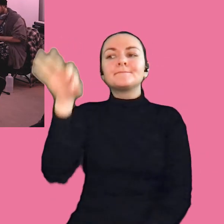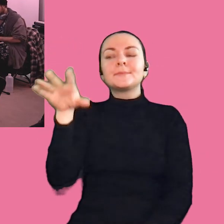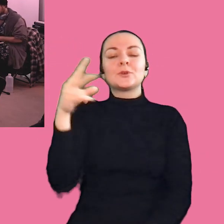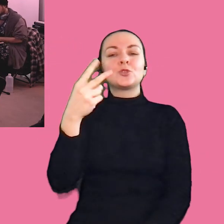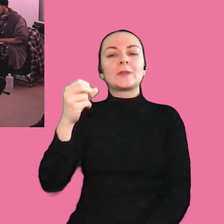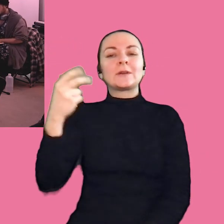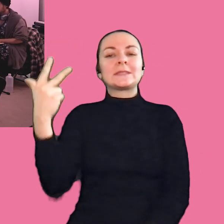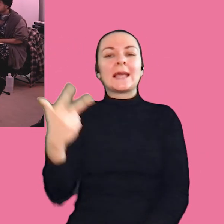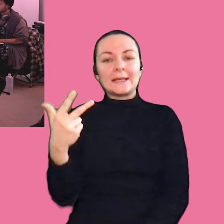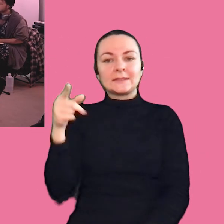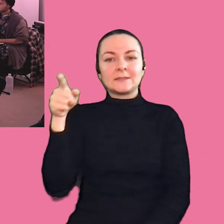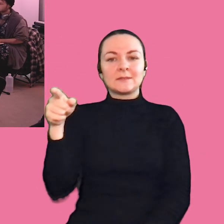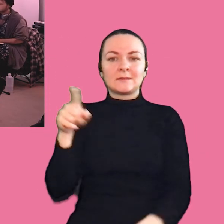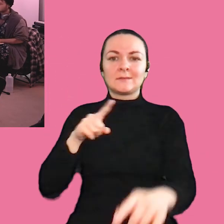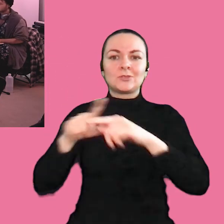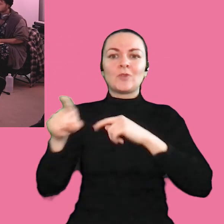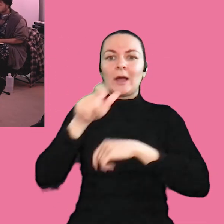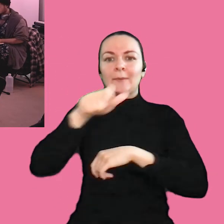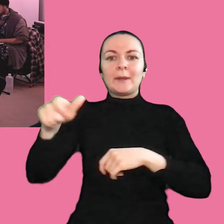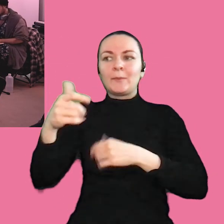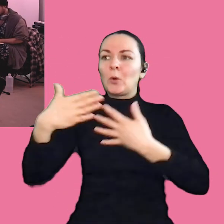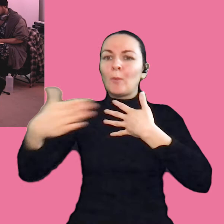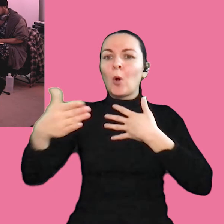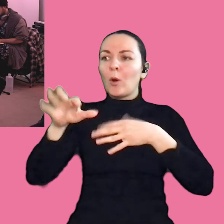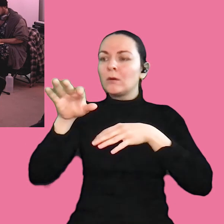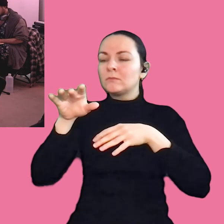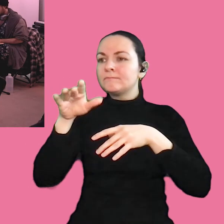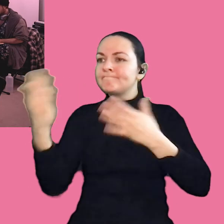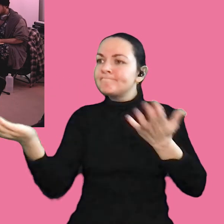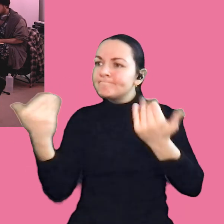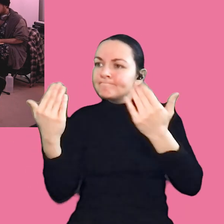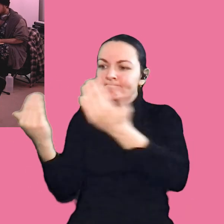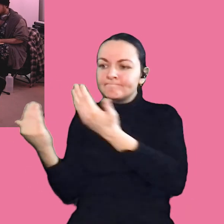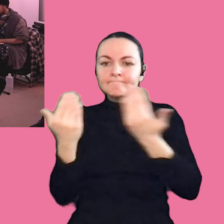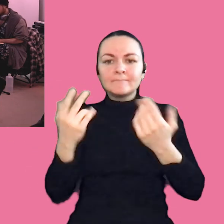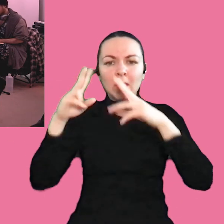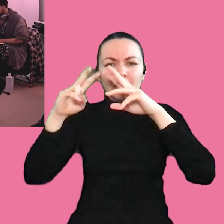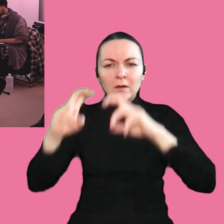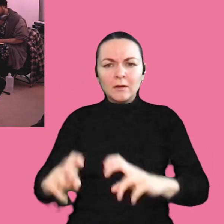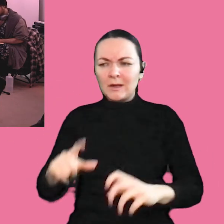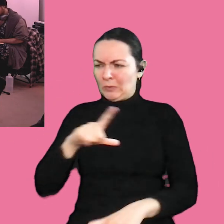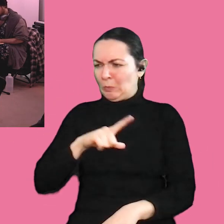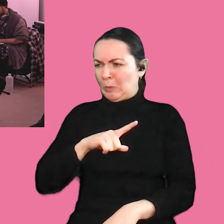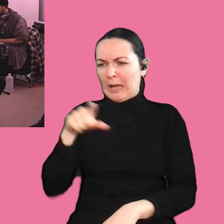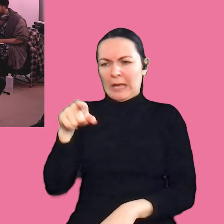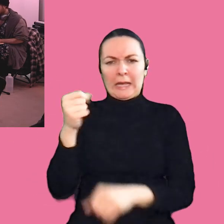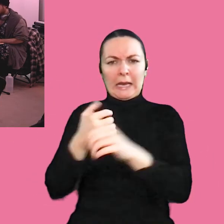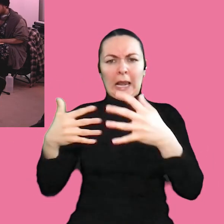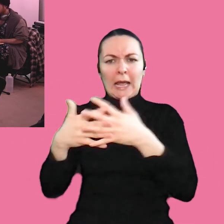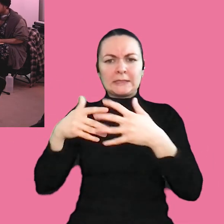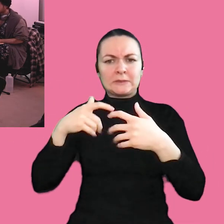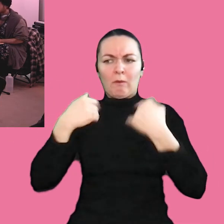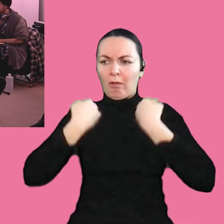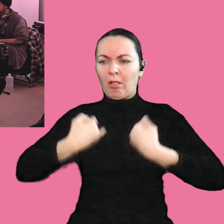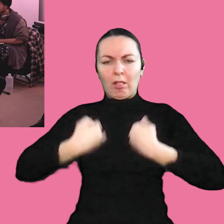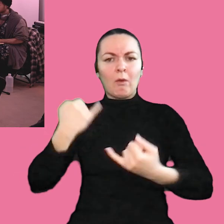coined in 2008, it was really to try to entice more people to research this and to get to the bottom of why it was happening. So